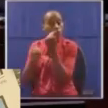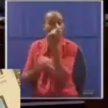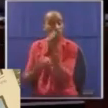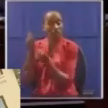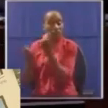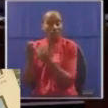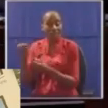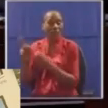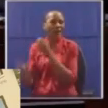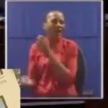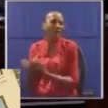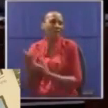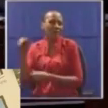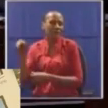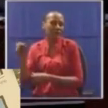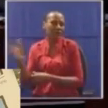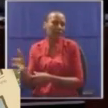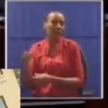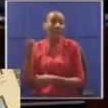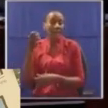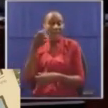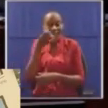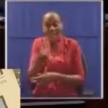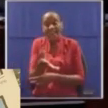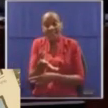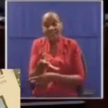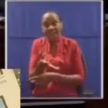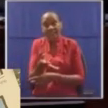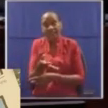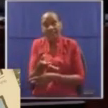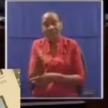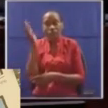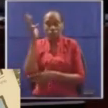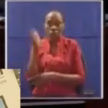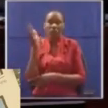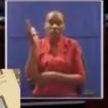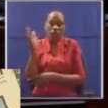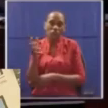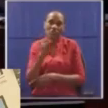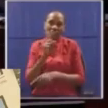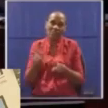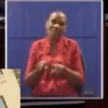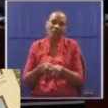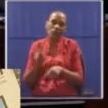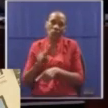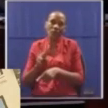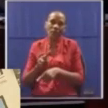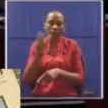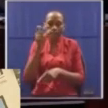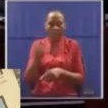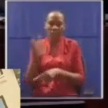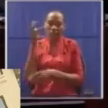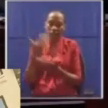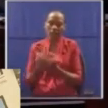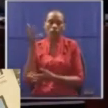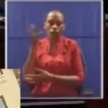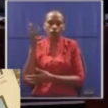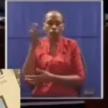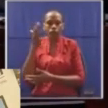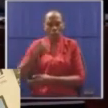consider what hate speech is. Hate speech travels beyond mere offensive expression and can be understood